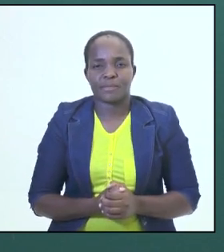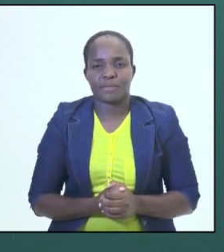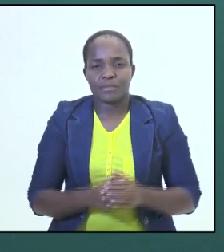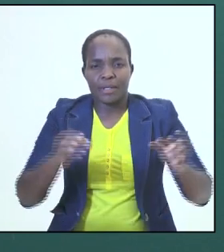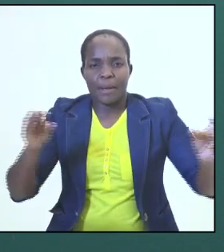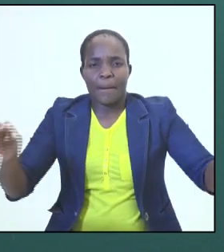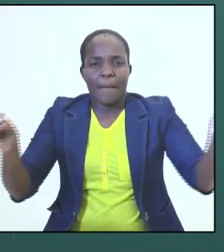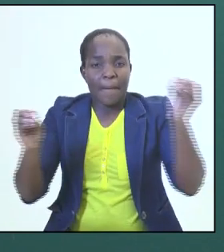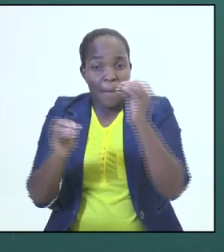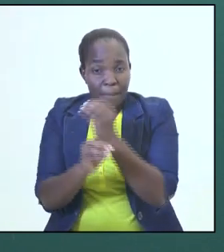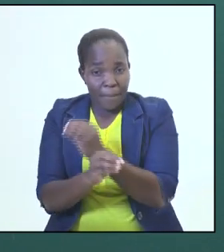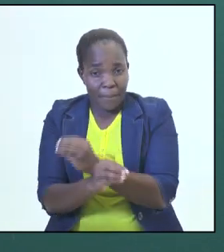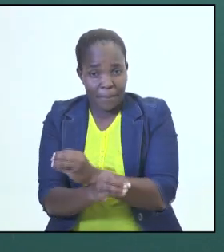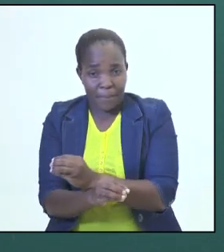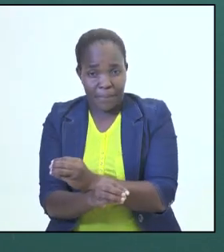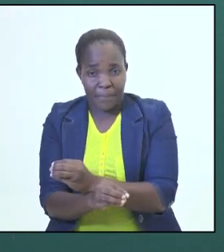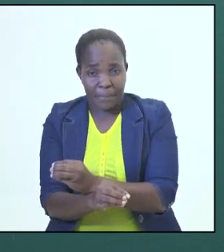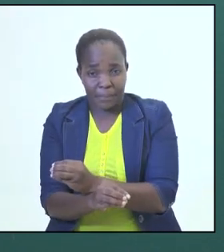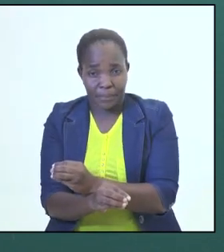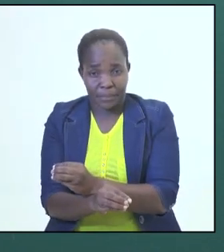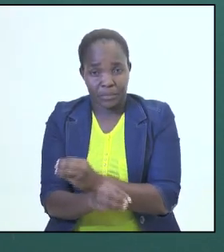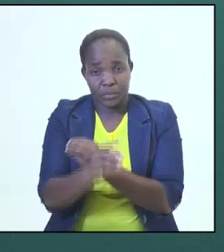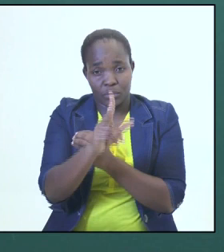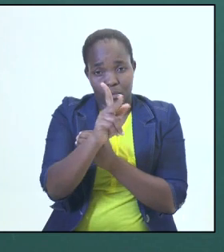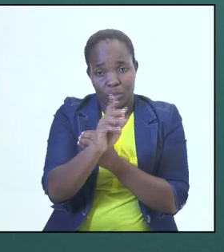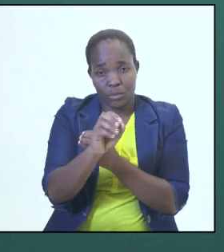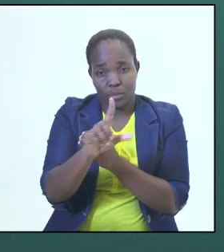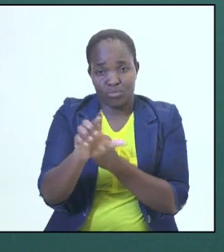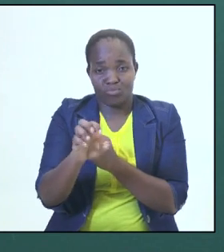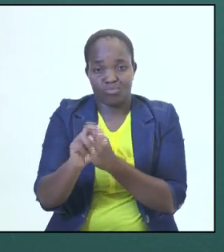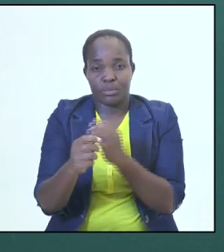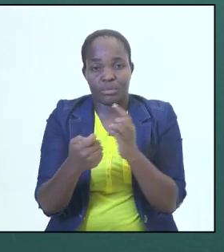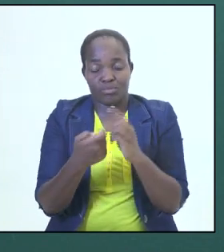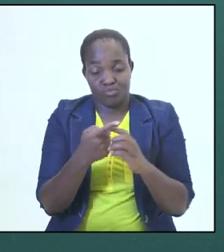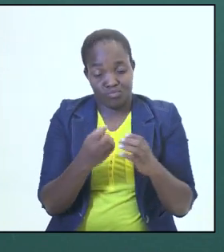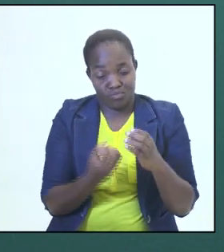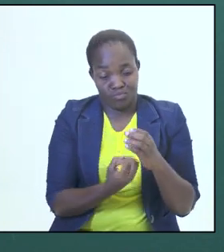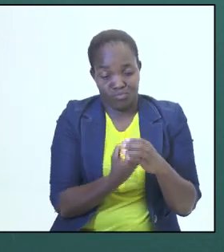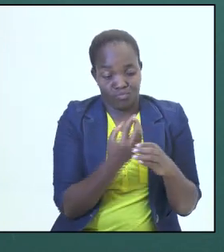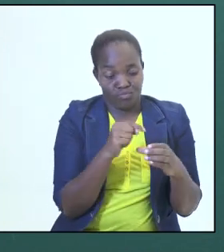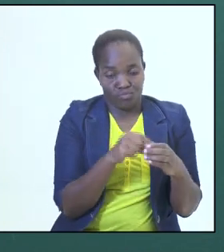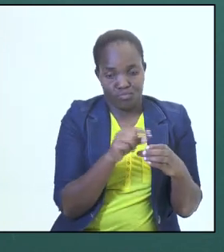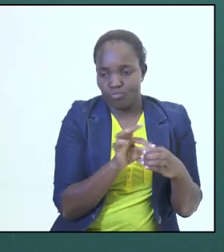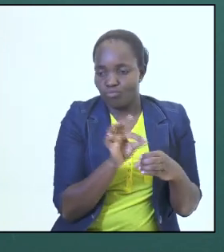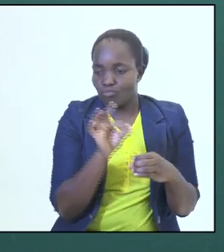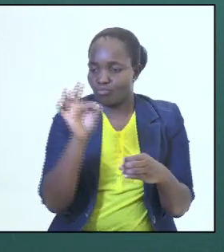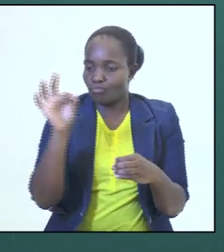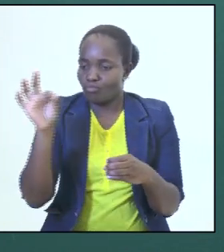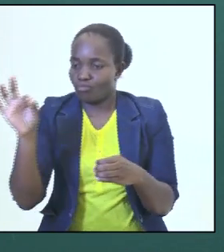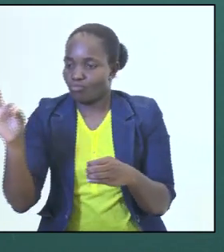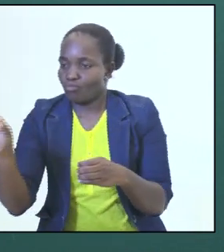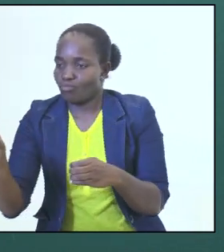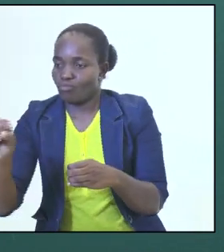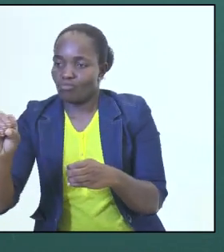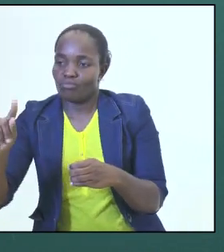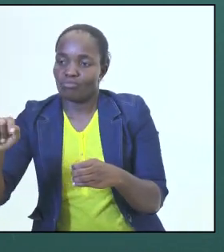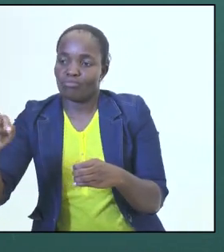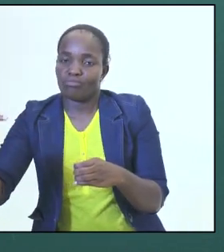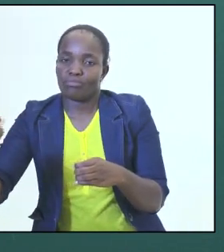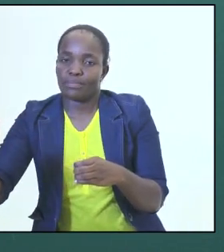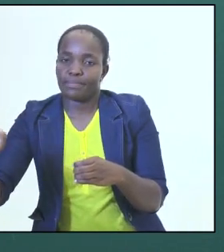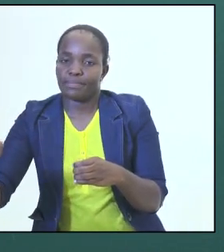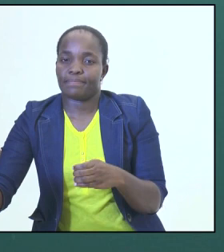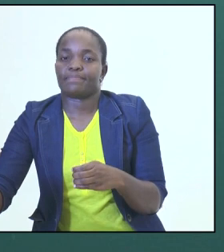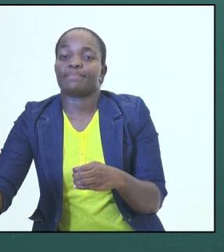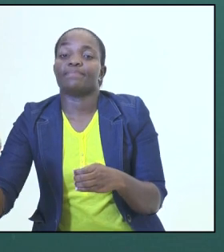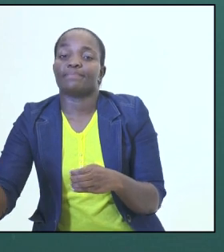And cross-pollination is the transfer of pollen from the anther of one plant to the stigma of the same